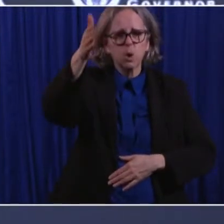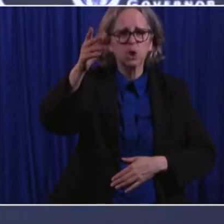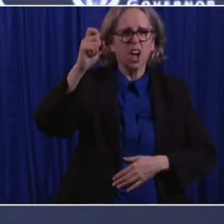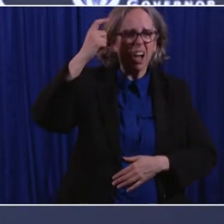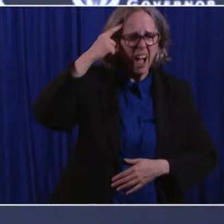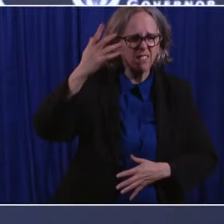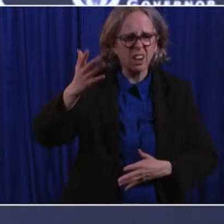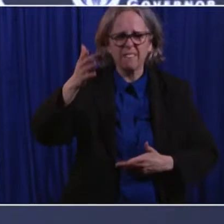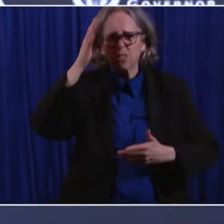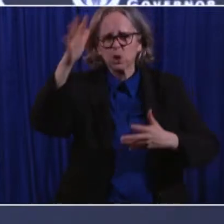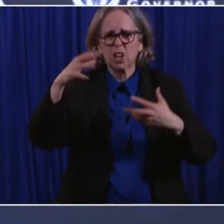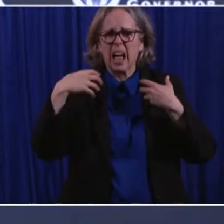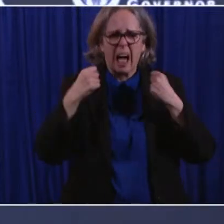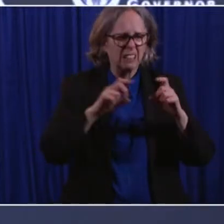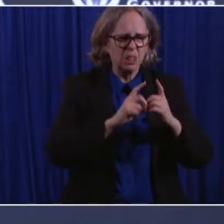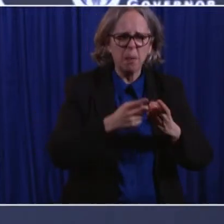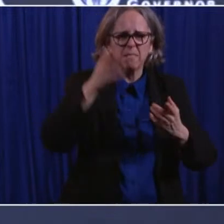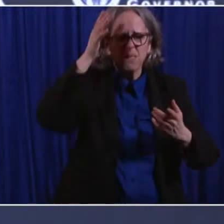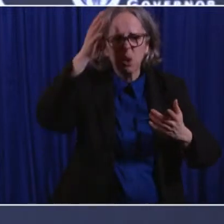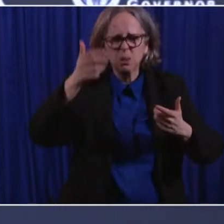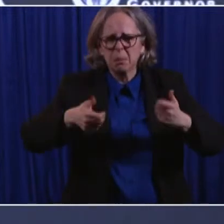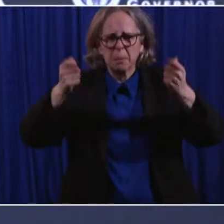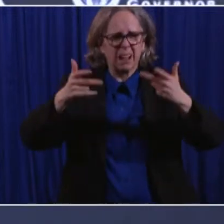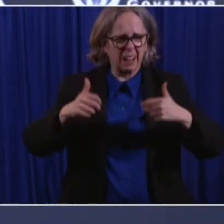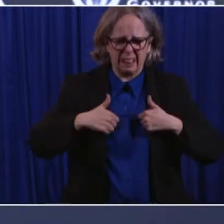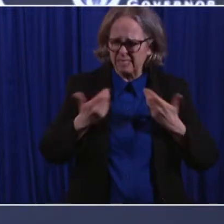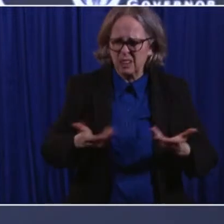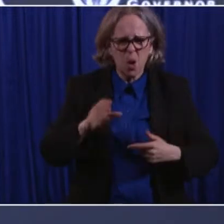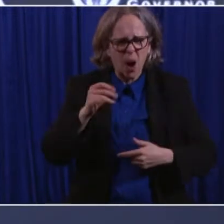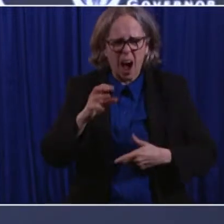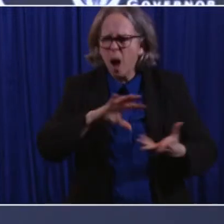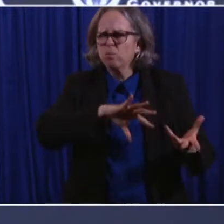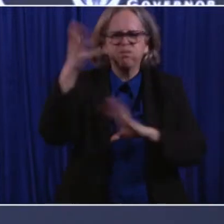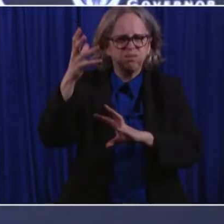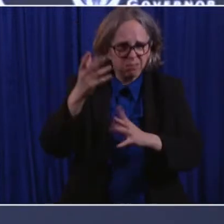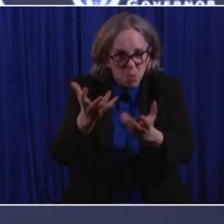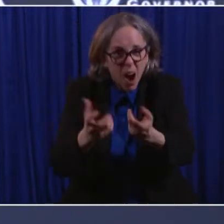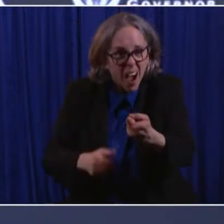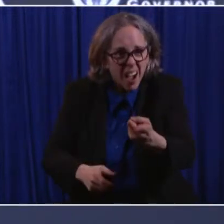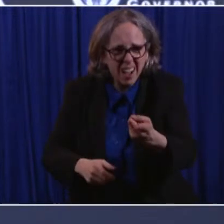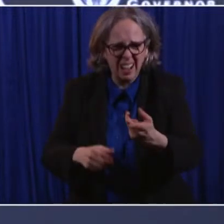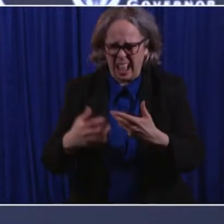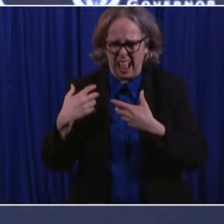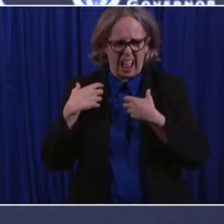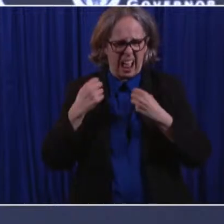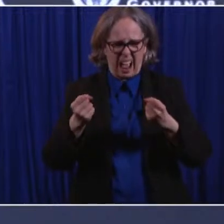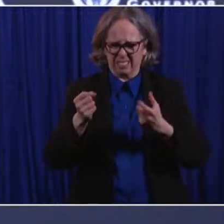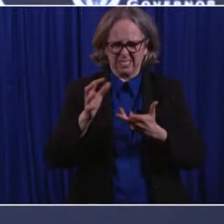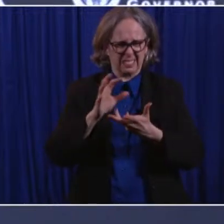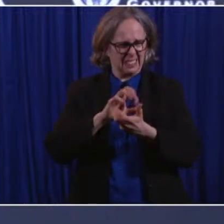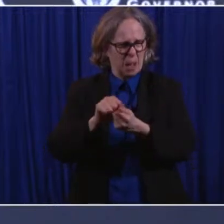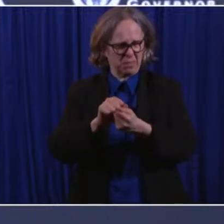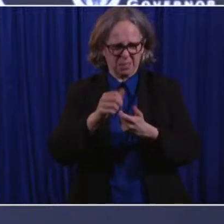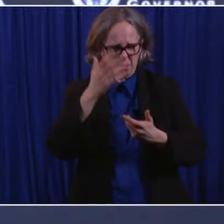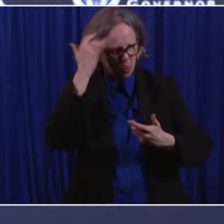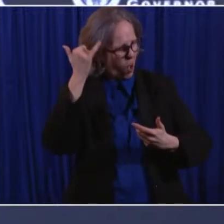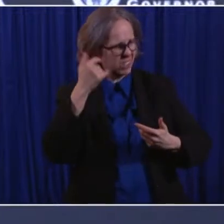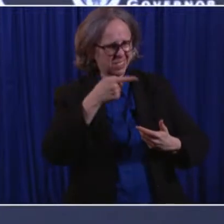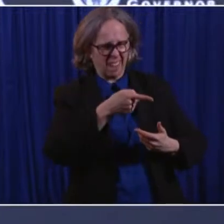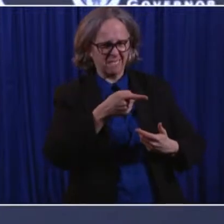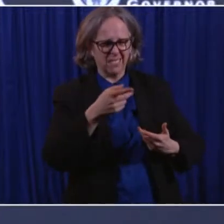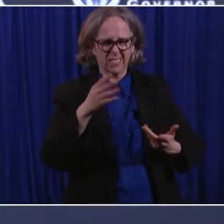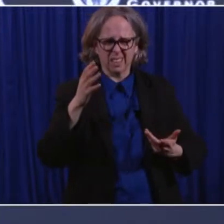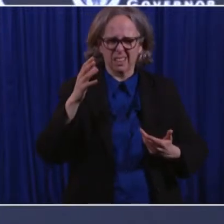importantly, be in a position where their health might be compromised by an emergency when someone could not